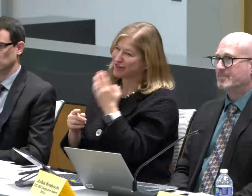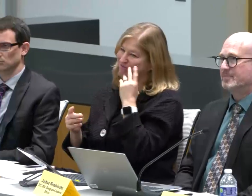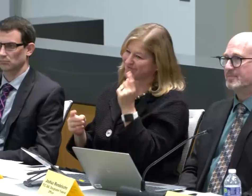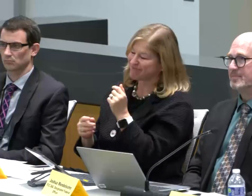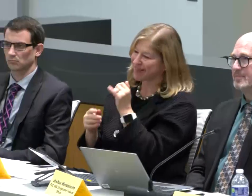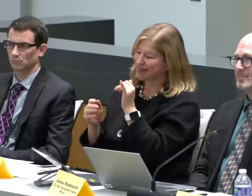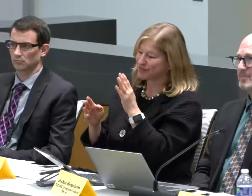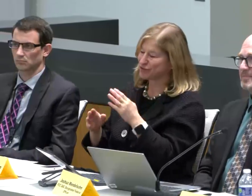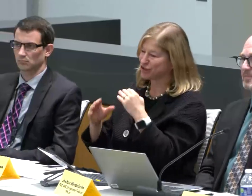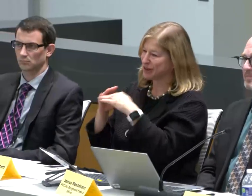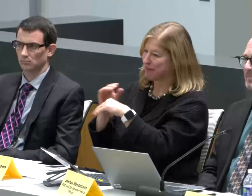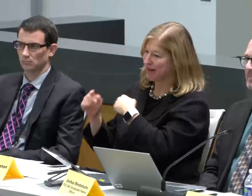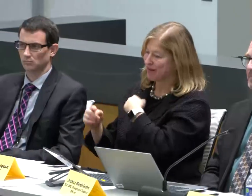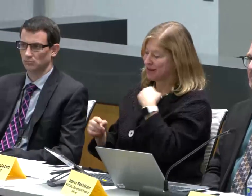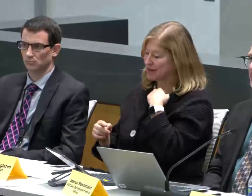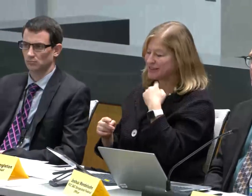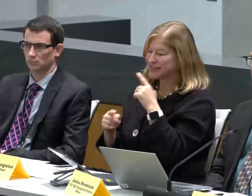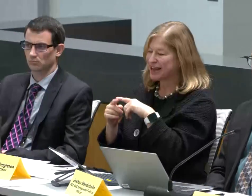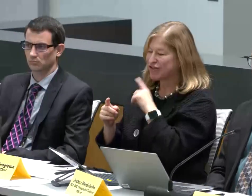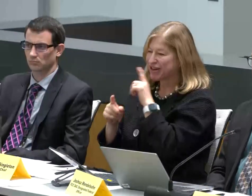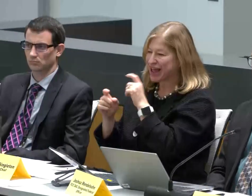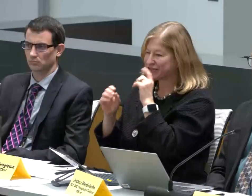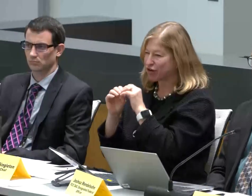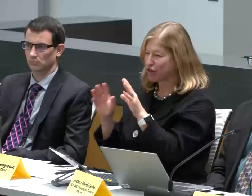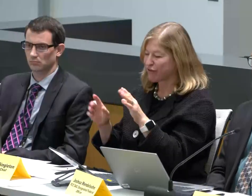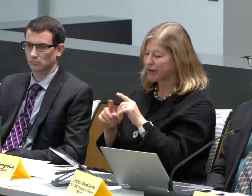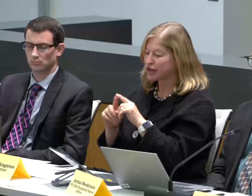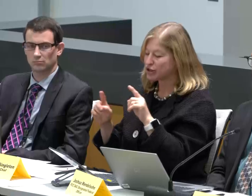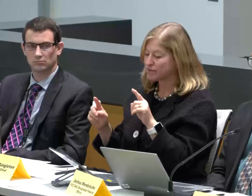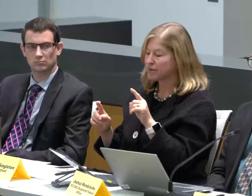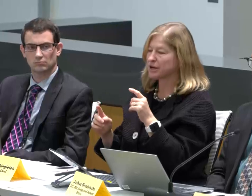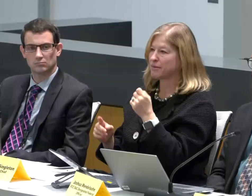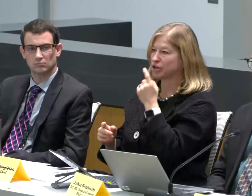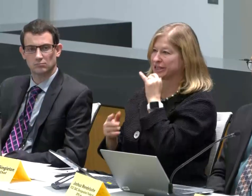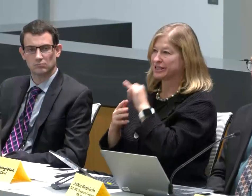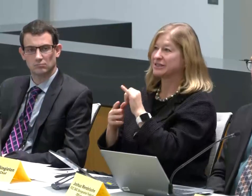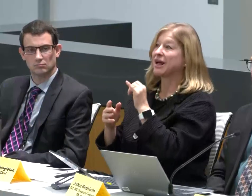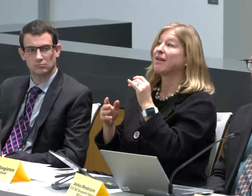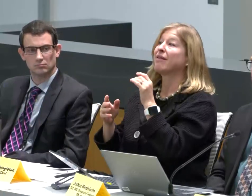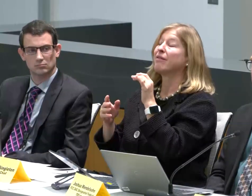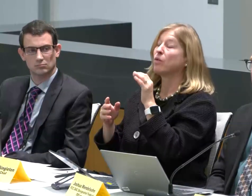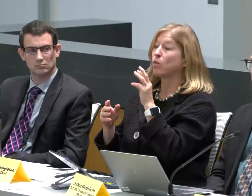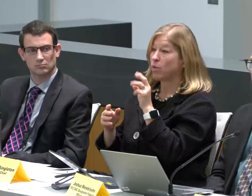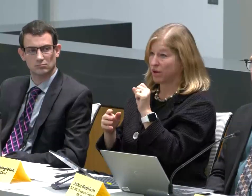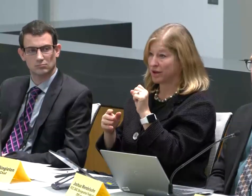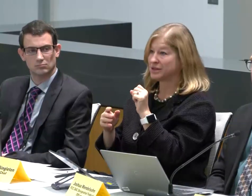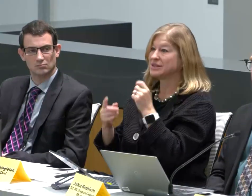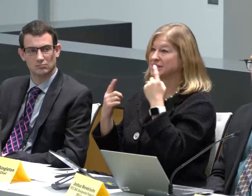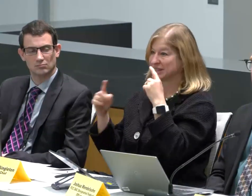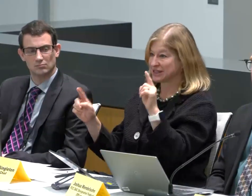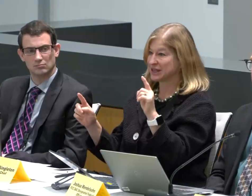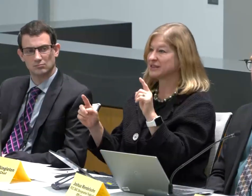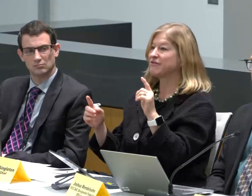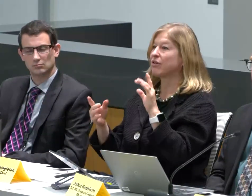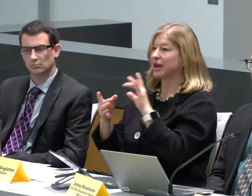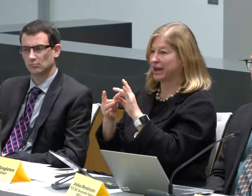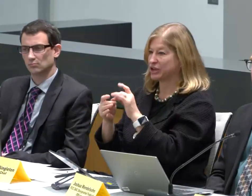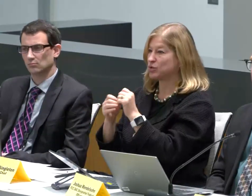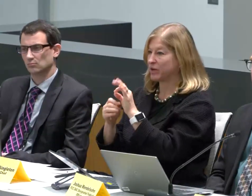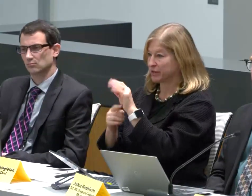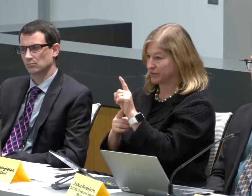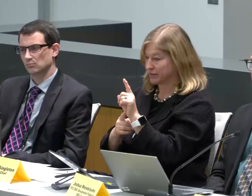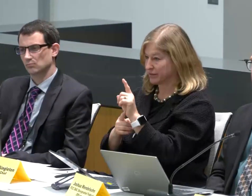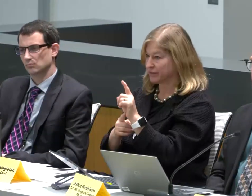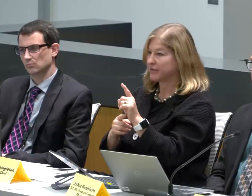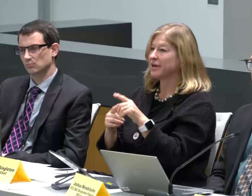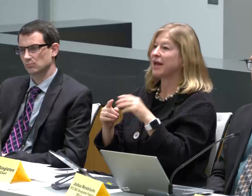I'd like to ensure I understand the question correctly. Unfortunately, we received this question through email and are unable to ask for clarification. There